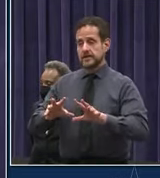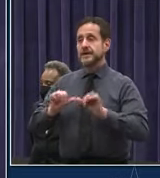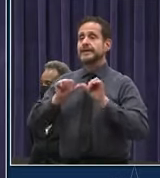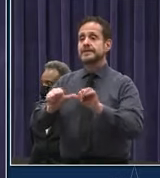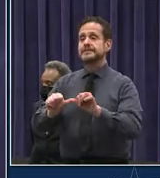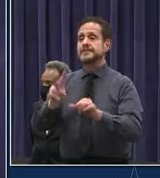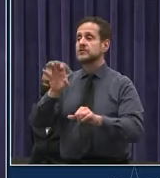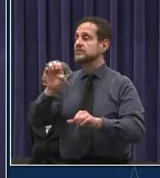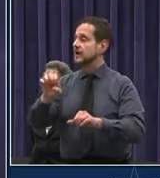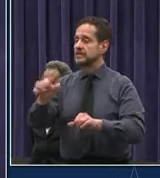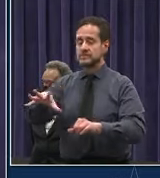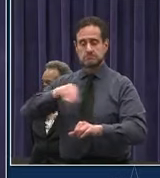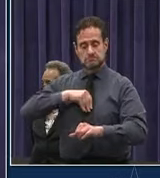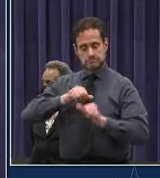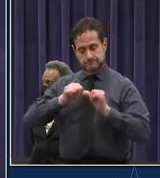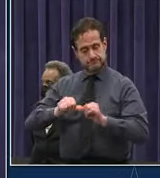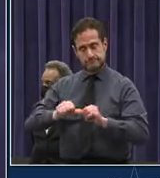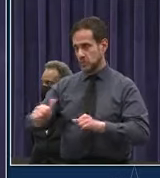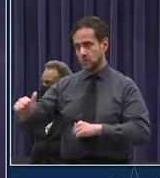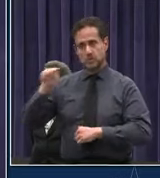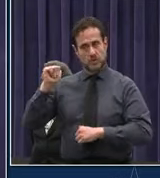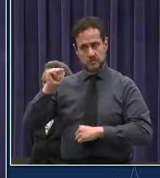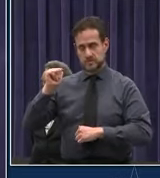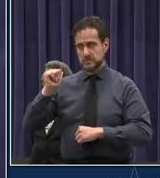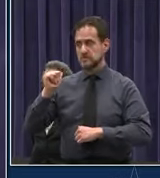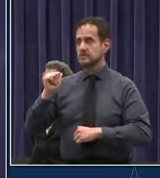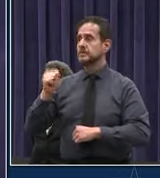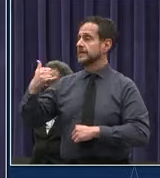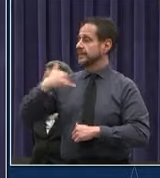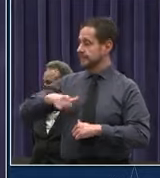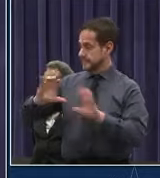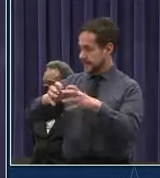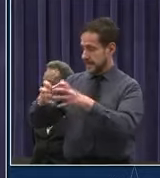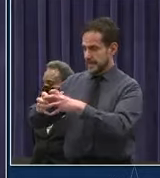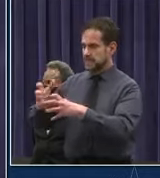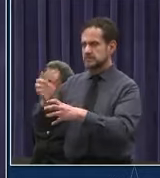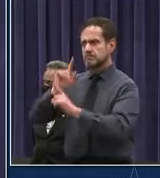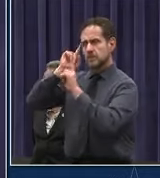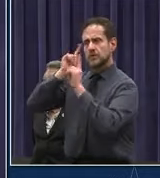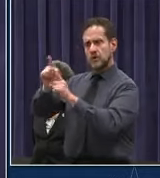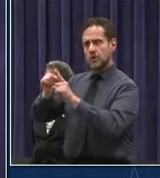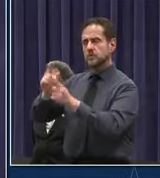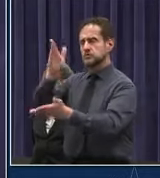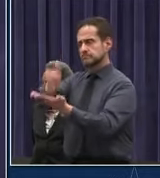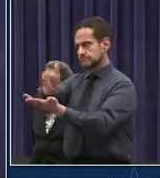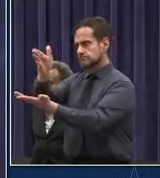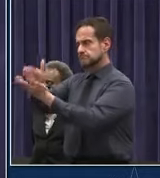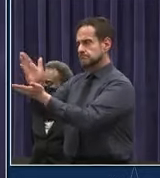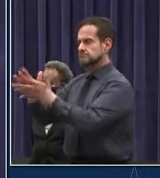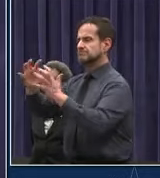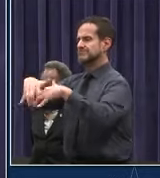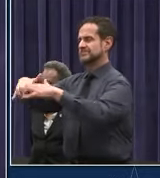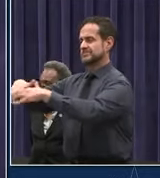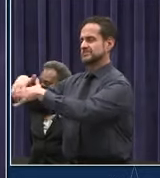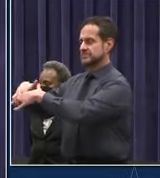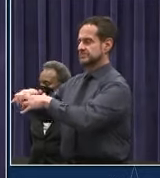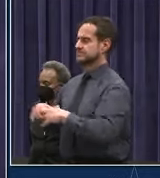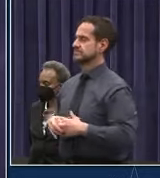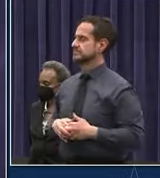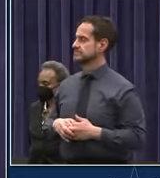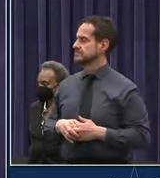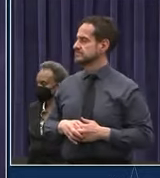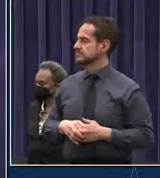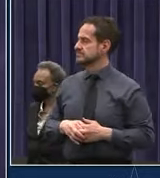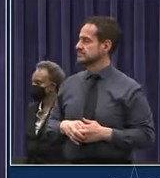retaliation on our radar, and so we'll keep those resources in place. We'll make arrests. We'll focus on these